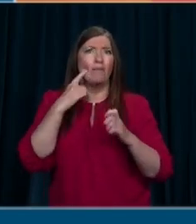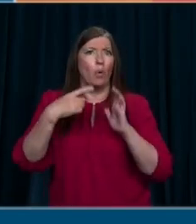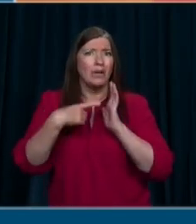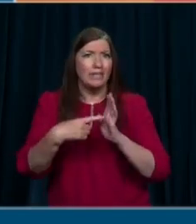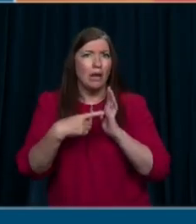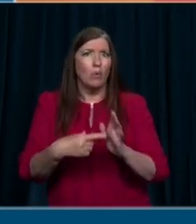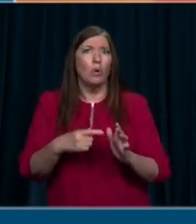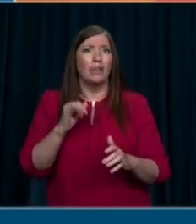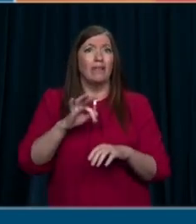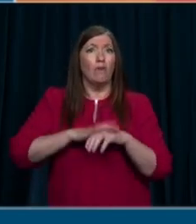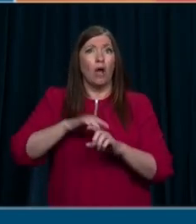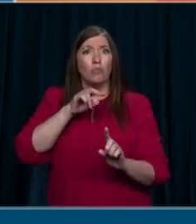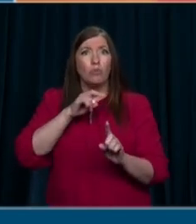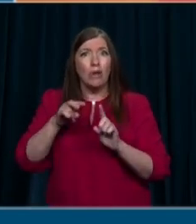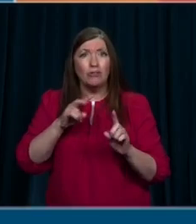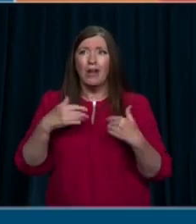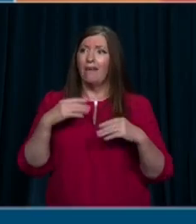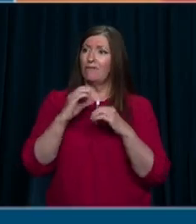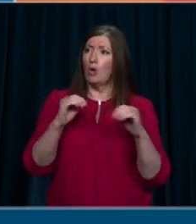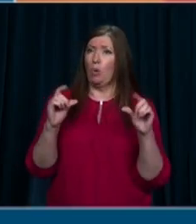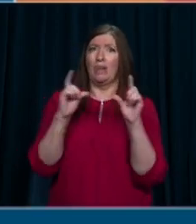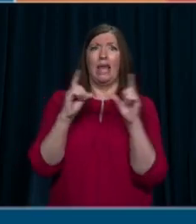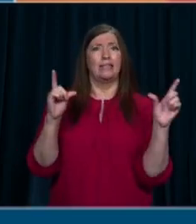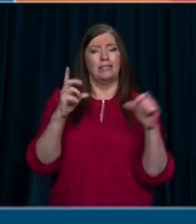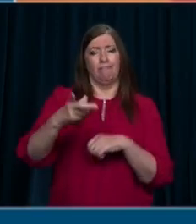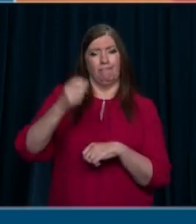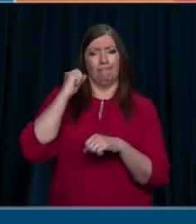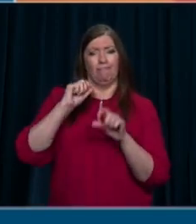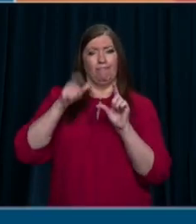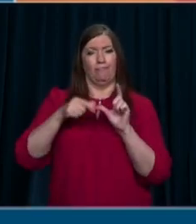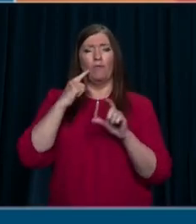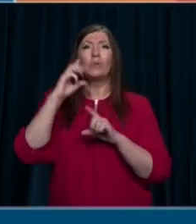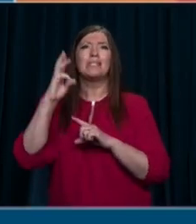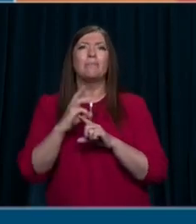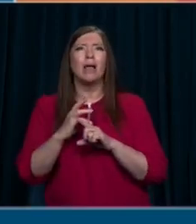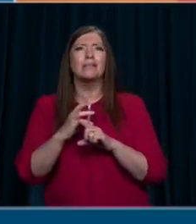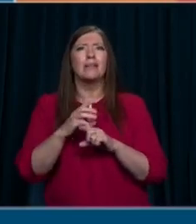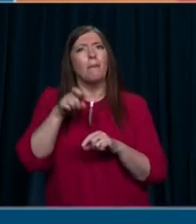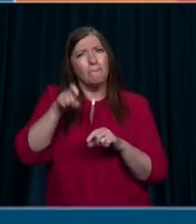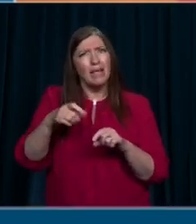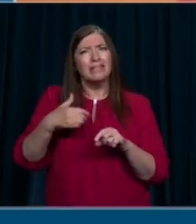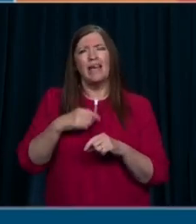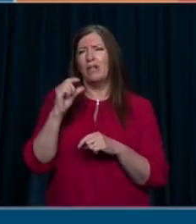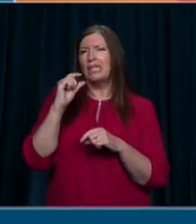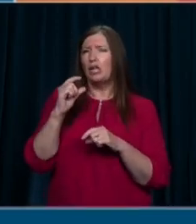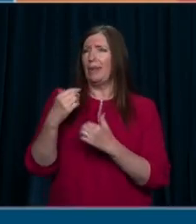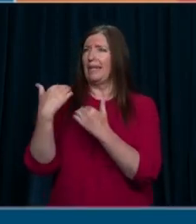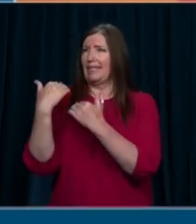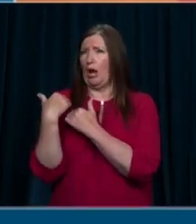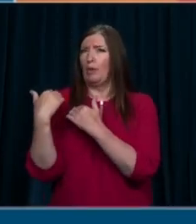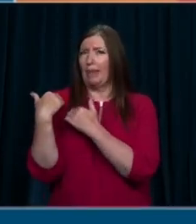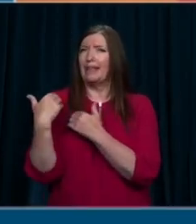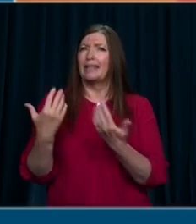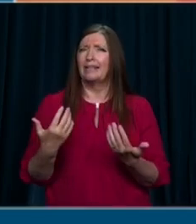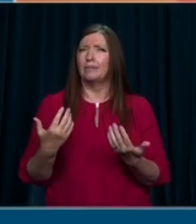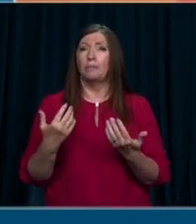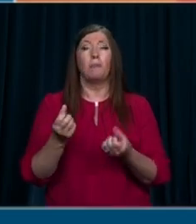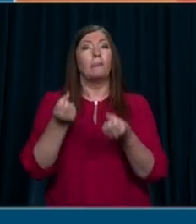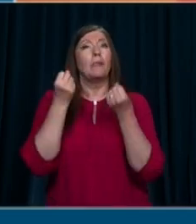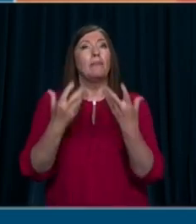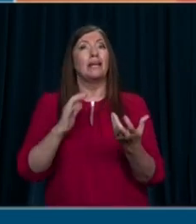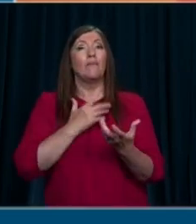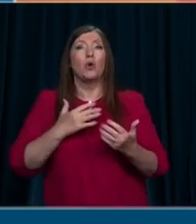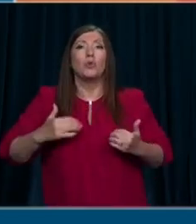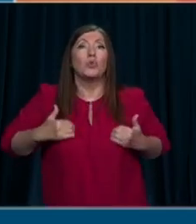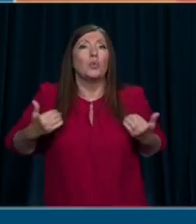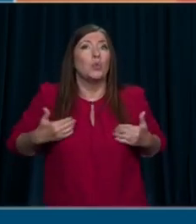they're on a probation license, and have it taken away for 6 months. You have to have a little bit of accountability in there, and a lot of our youth